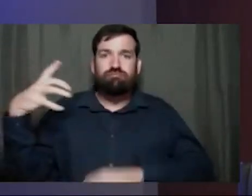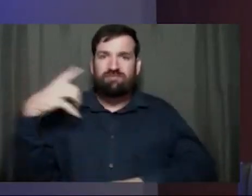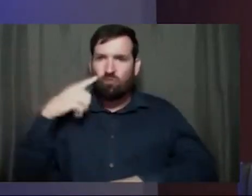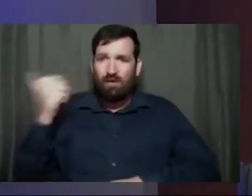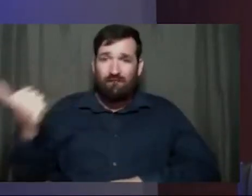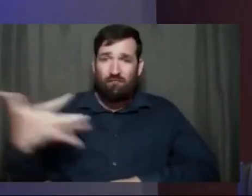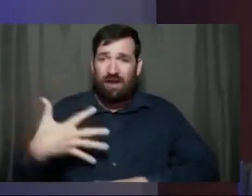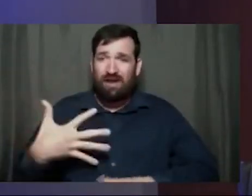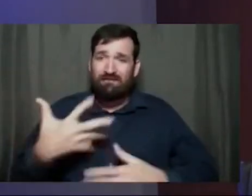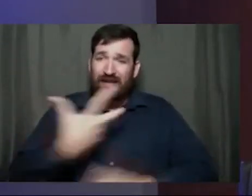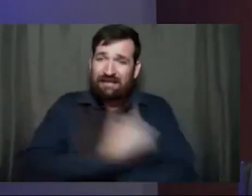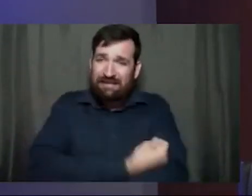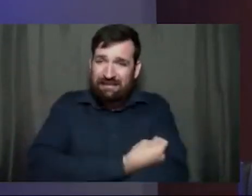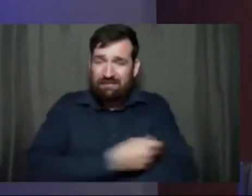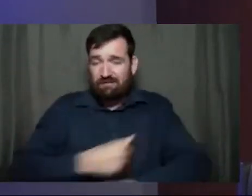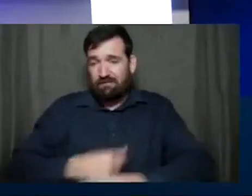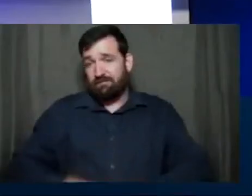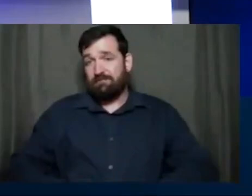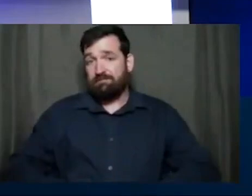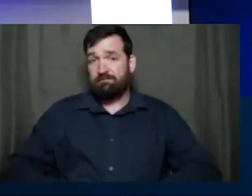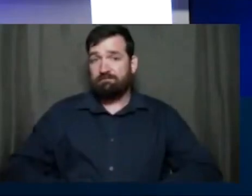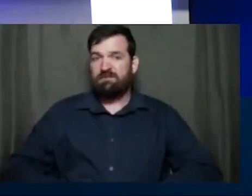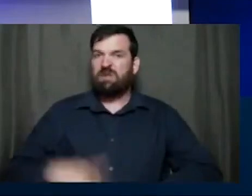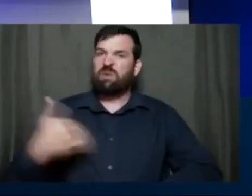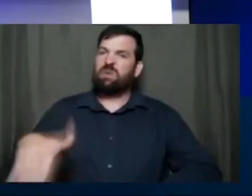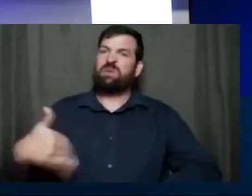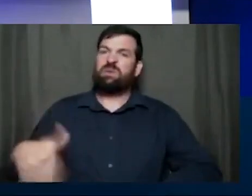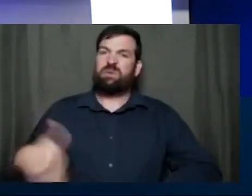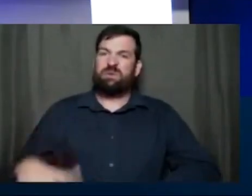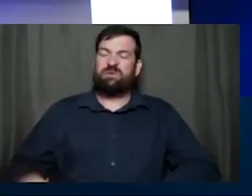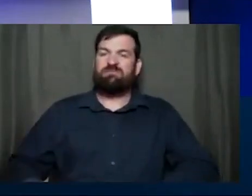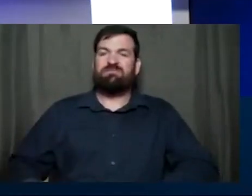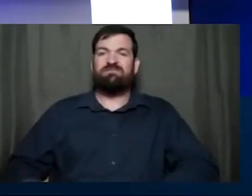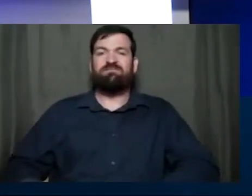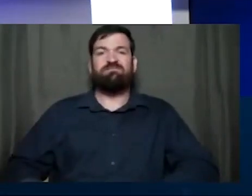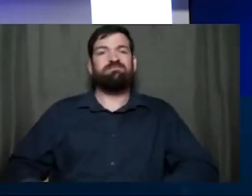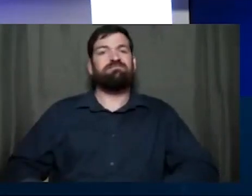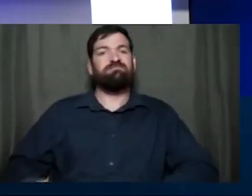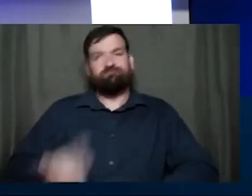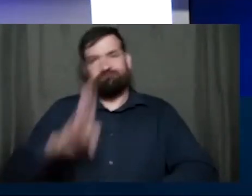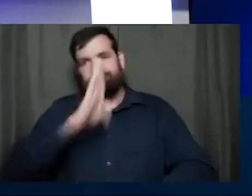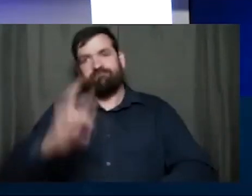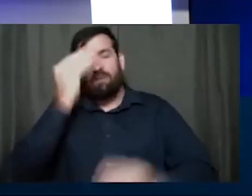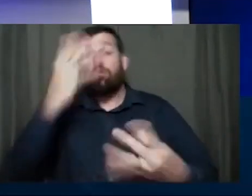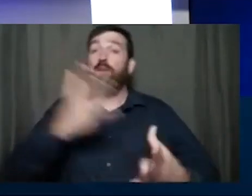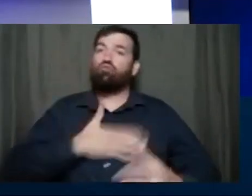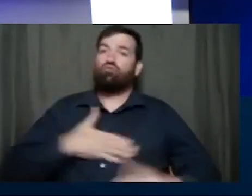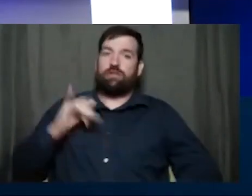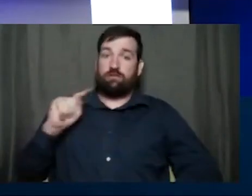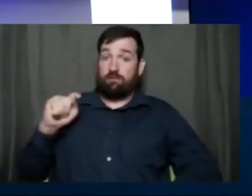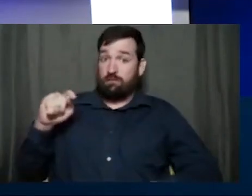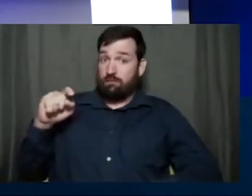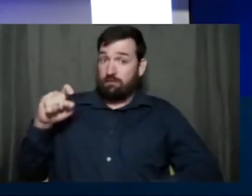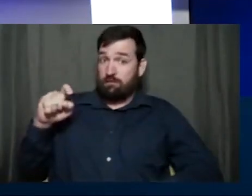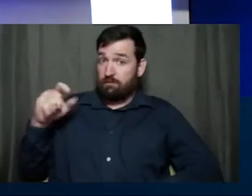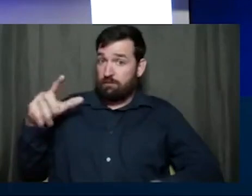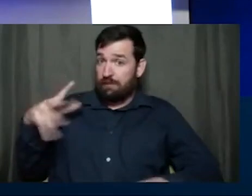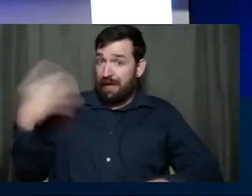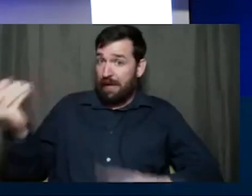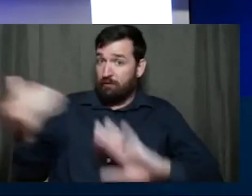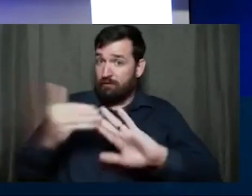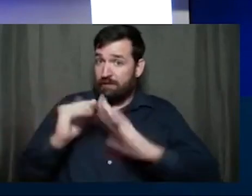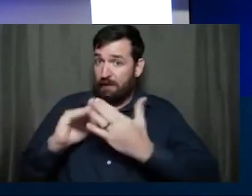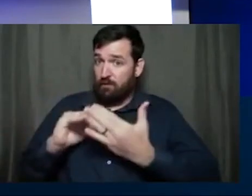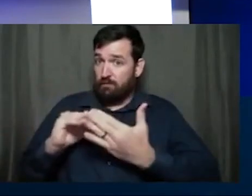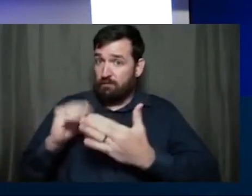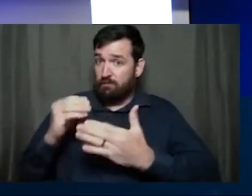and not get it. So. That's a hit between the eyes. Putting it to us straight. We appreciate it. Are you out of town next weekend? No, I'm not.